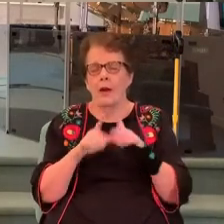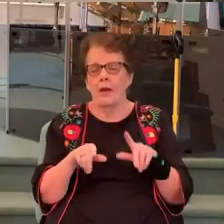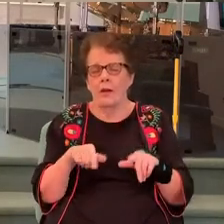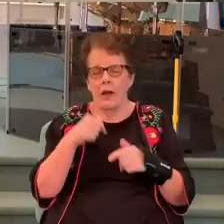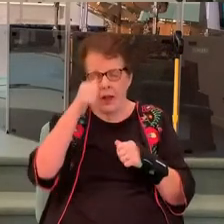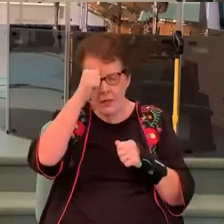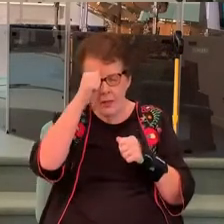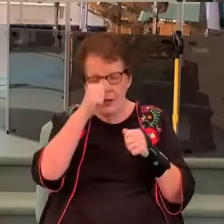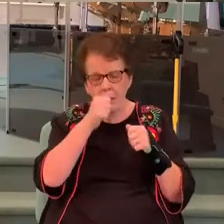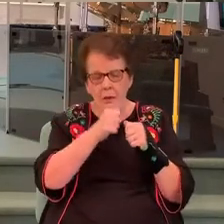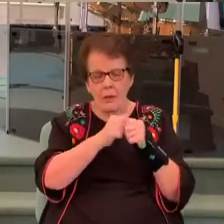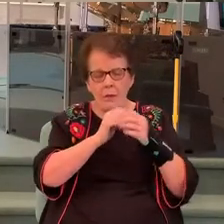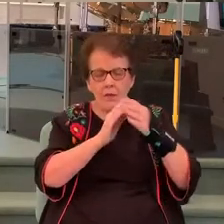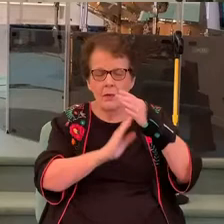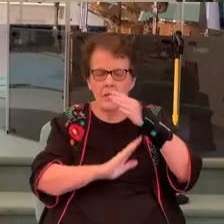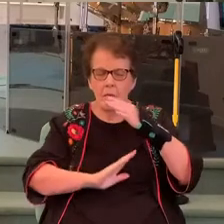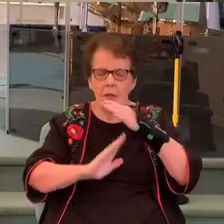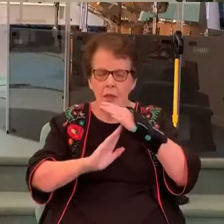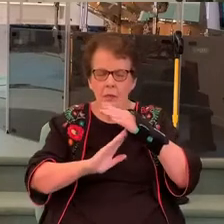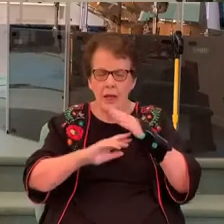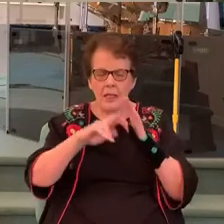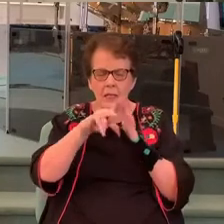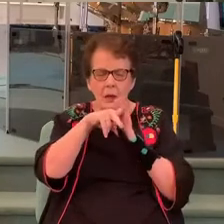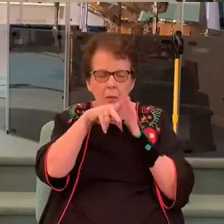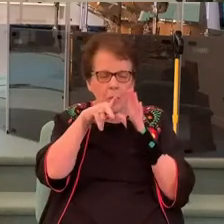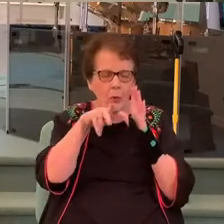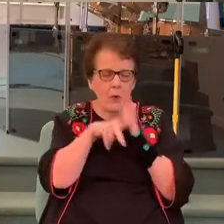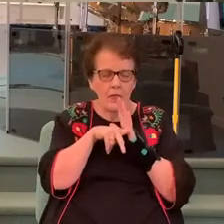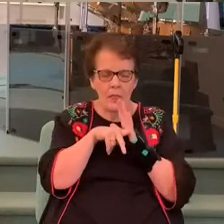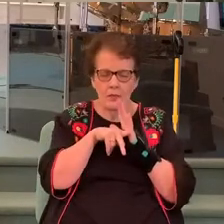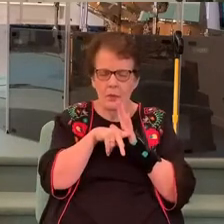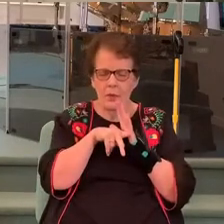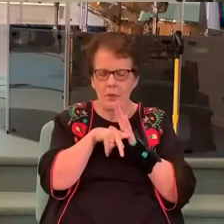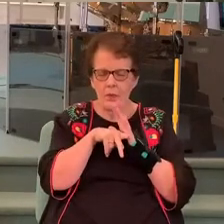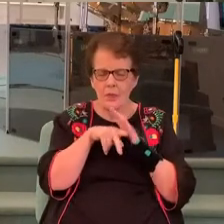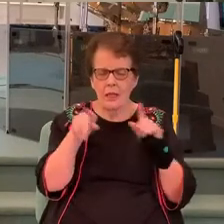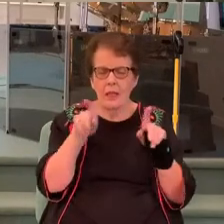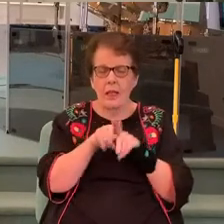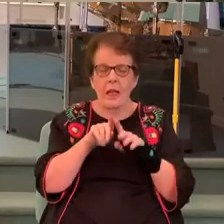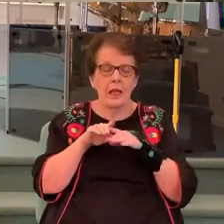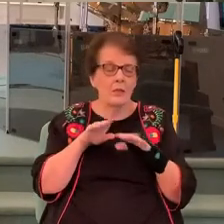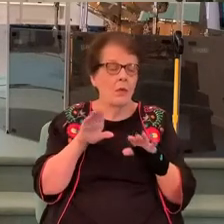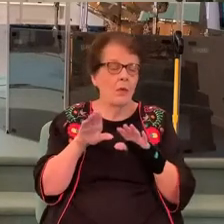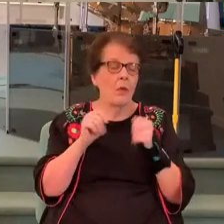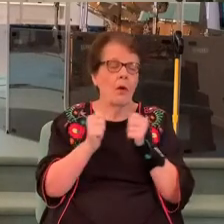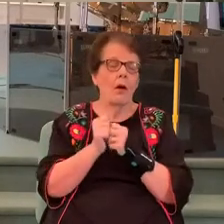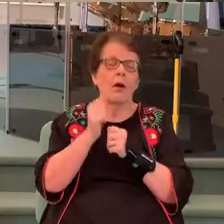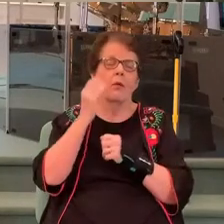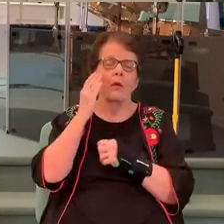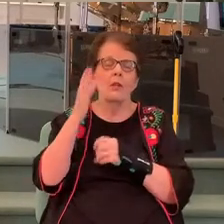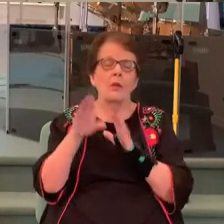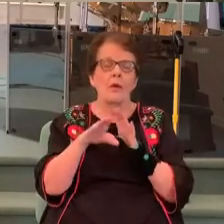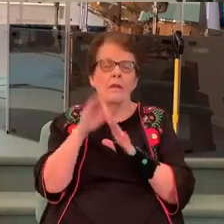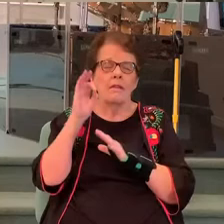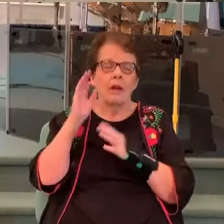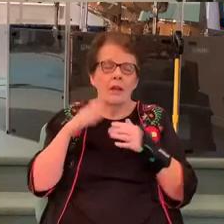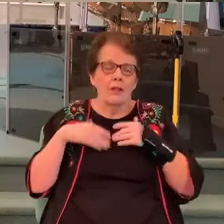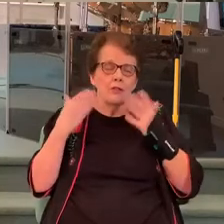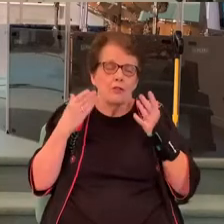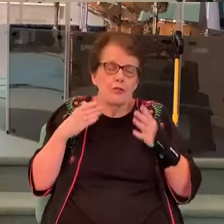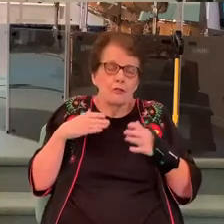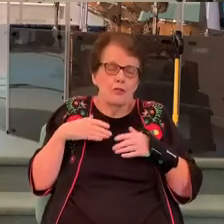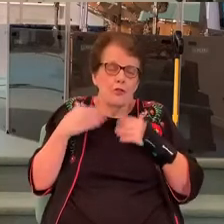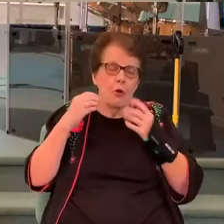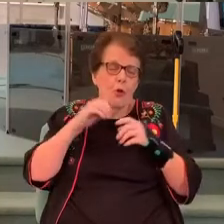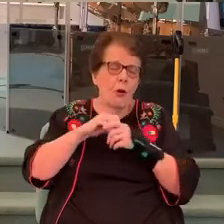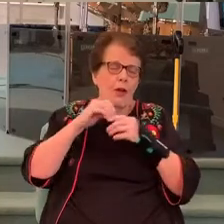basic principles, employ them in our lives as we walk with you and find that there is great joy in having a